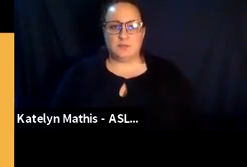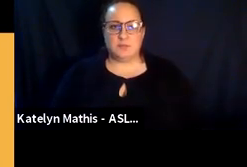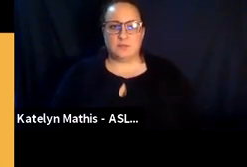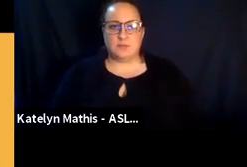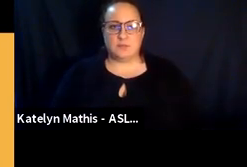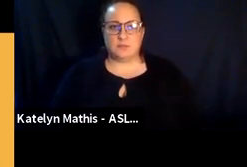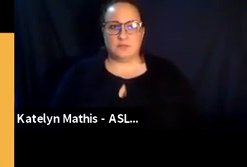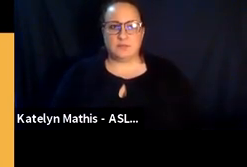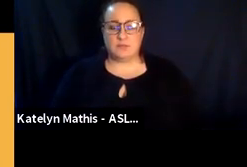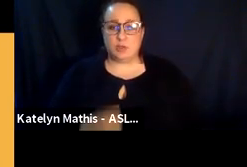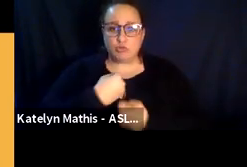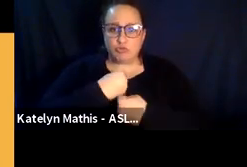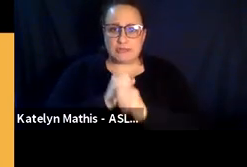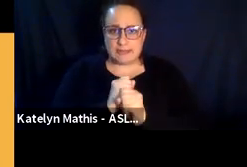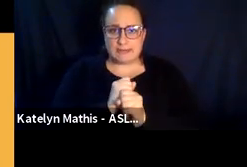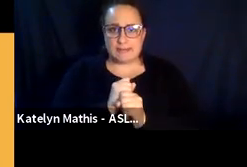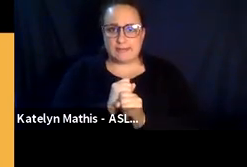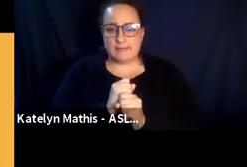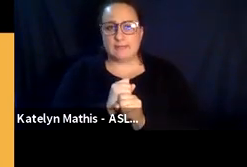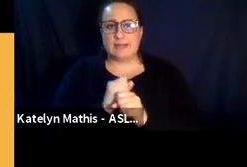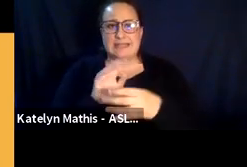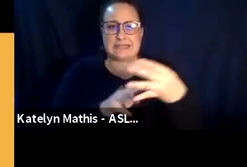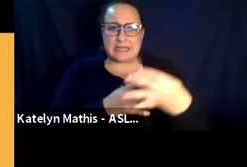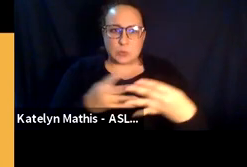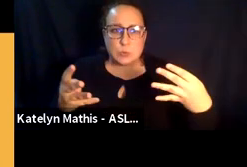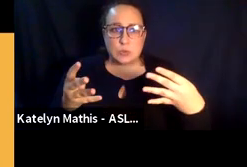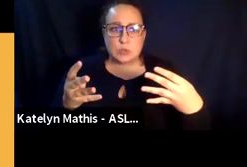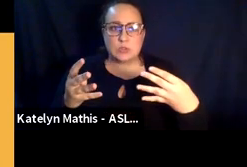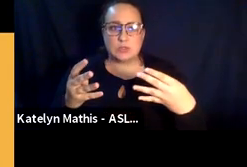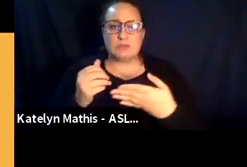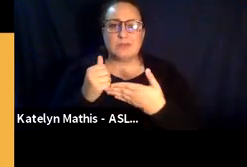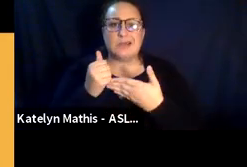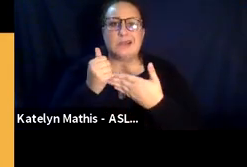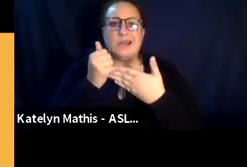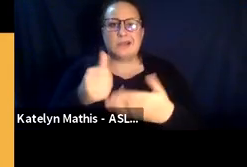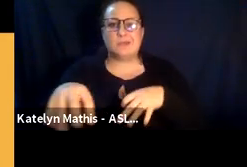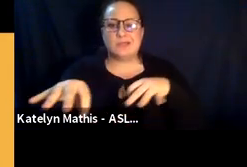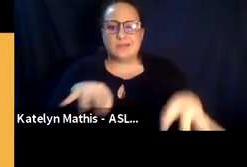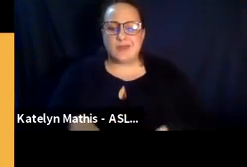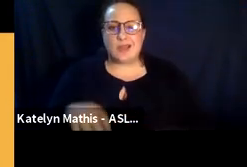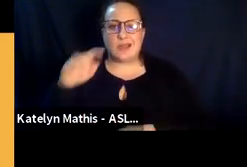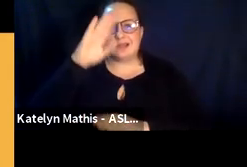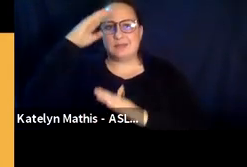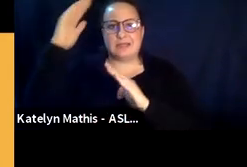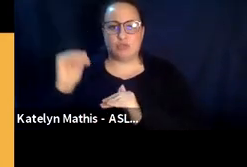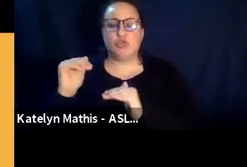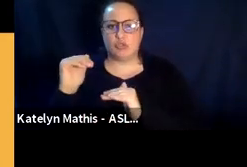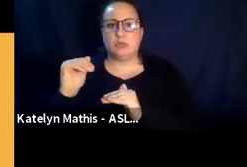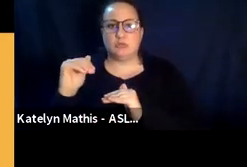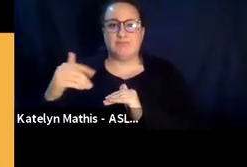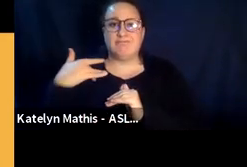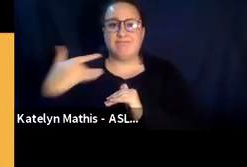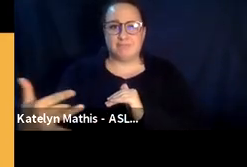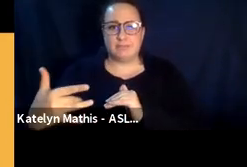Parts of creating a schedule, things that you can do with it is help define expectations. Oftentimes we'll just make a schedule and